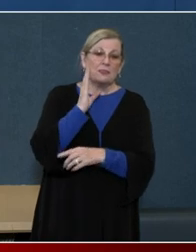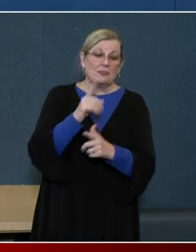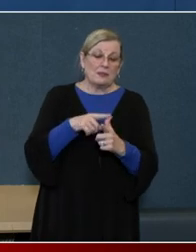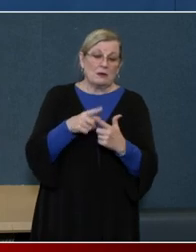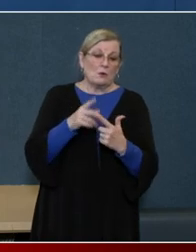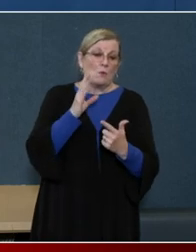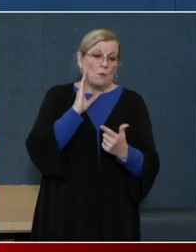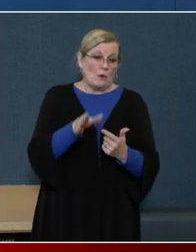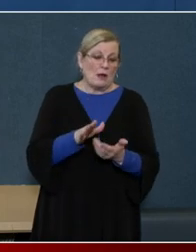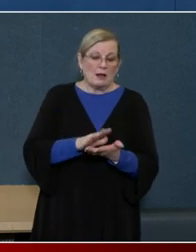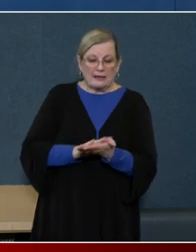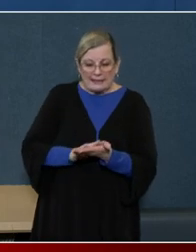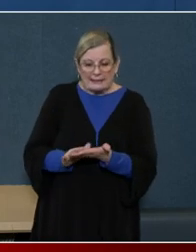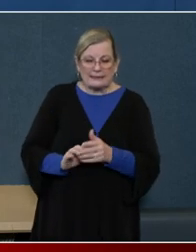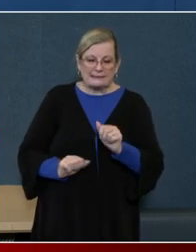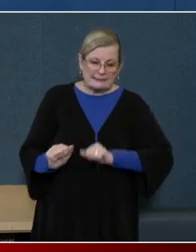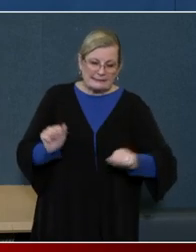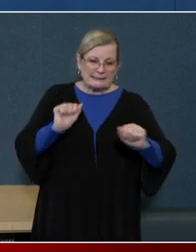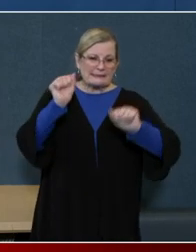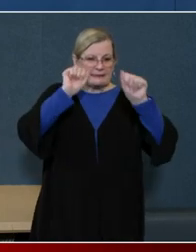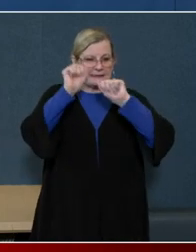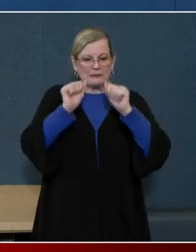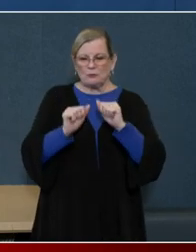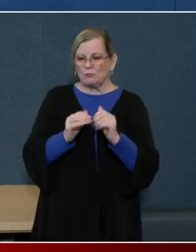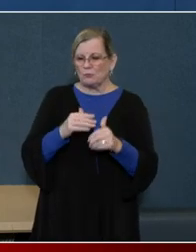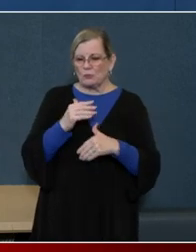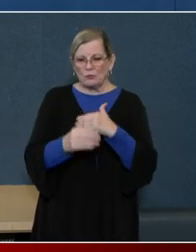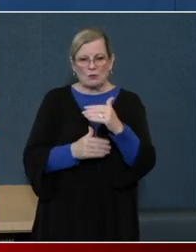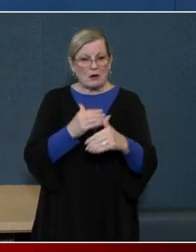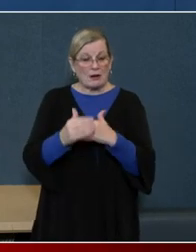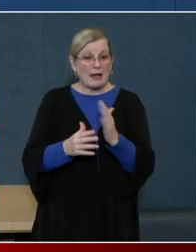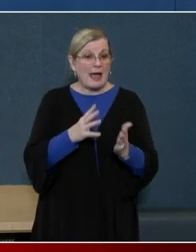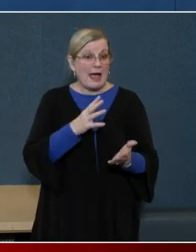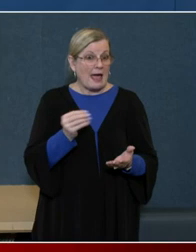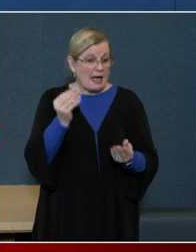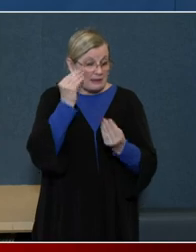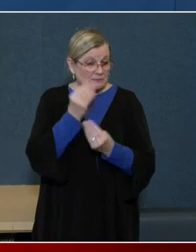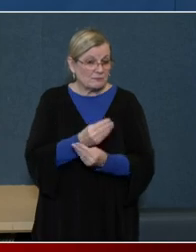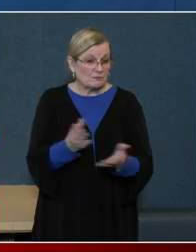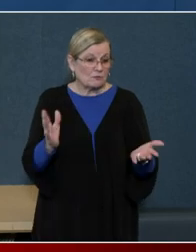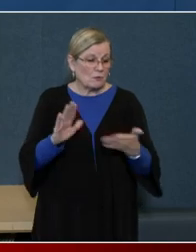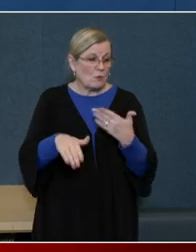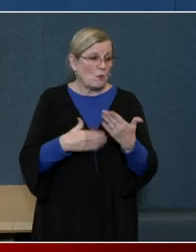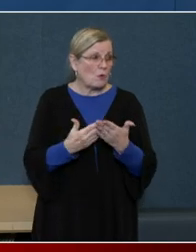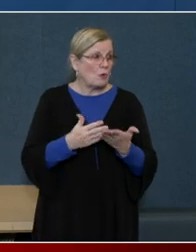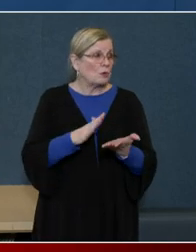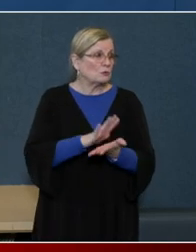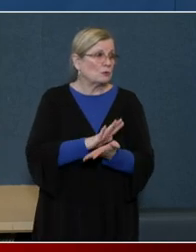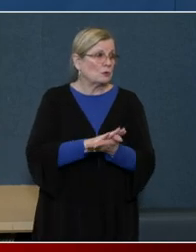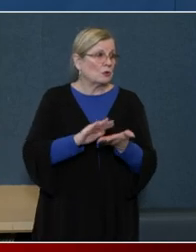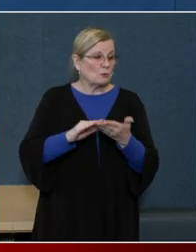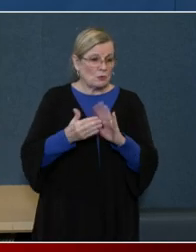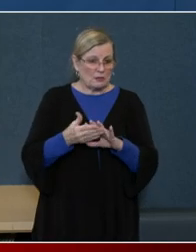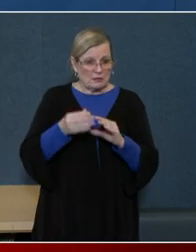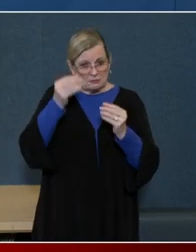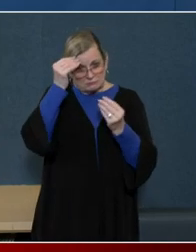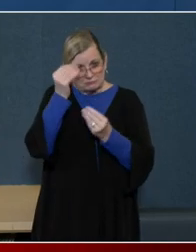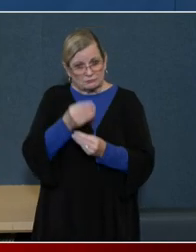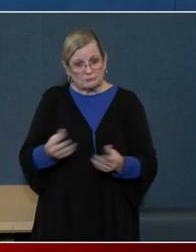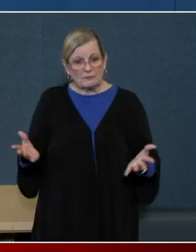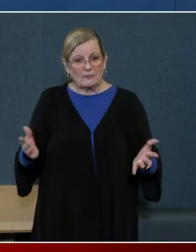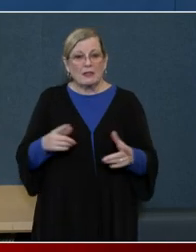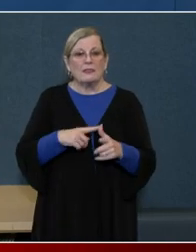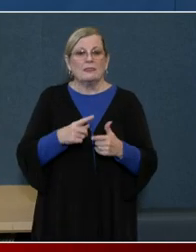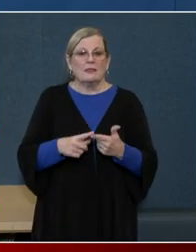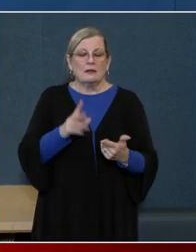protocols. And then we will also notify the entire school community of the positive case. And then the contact tracing interview